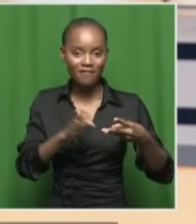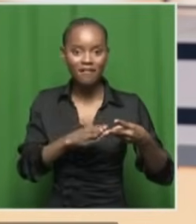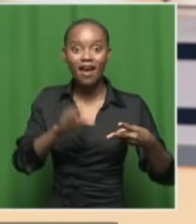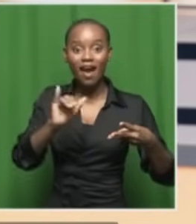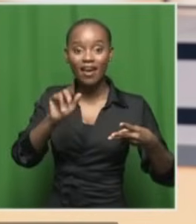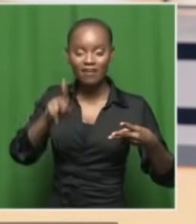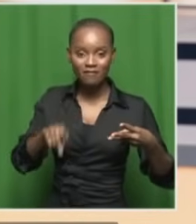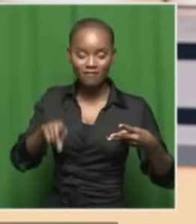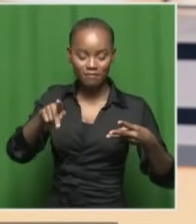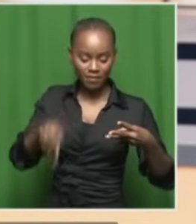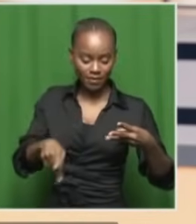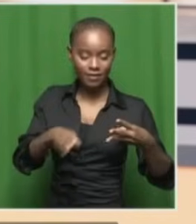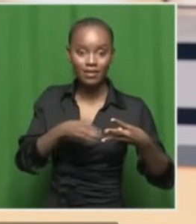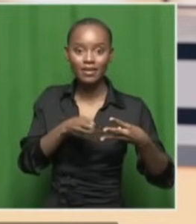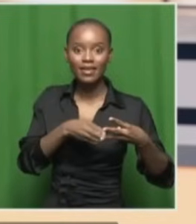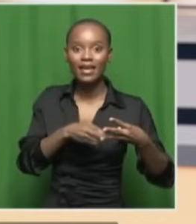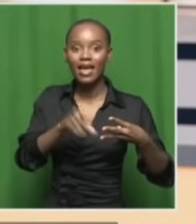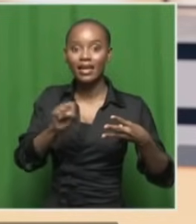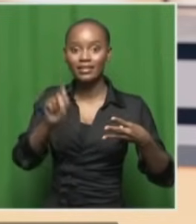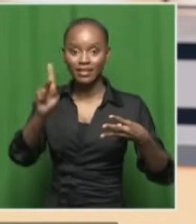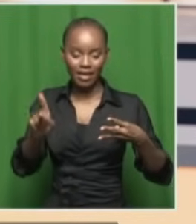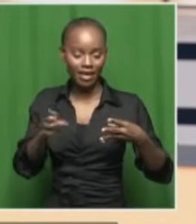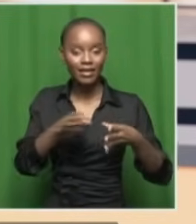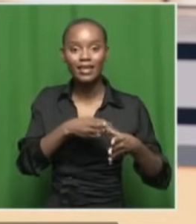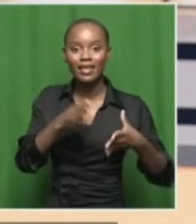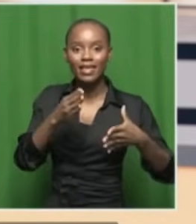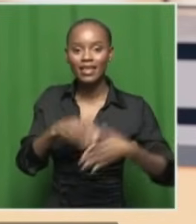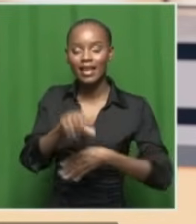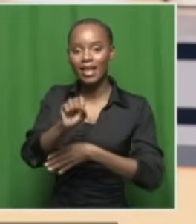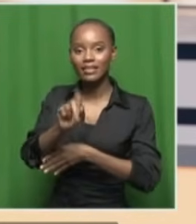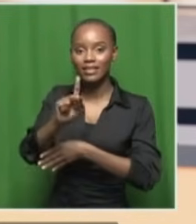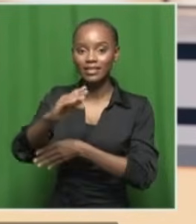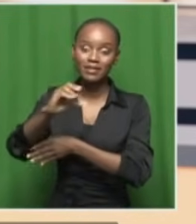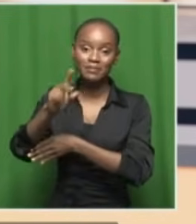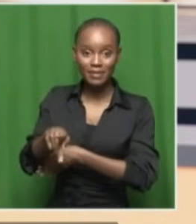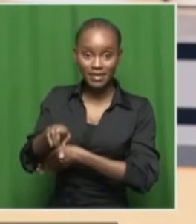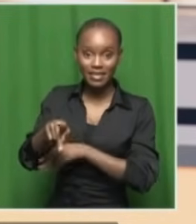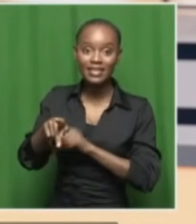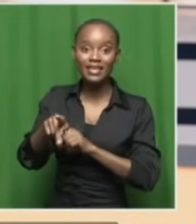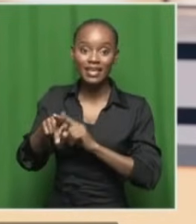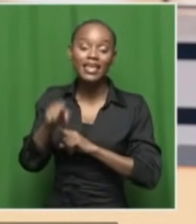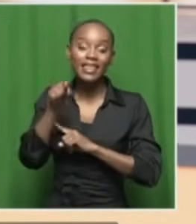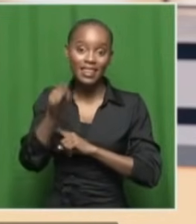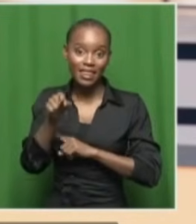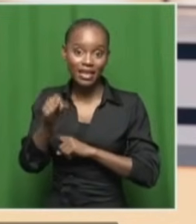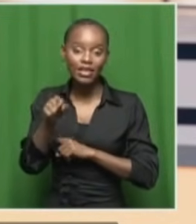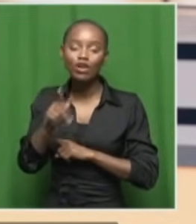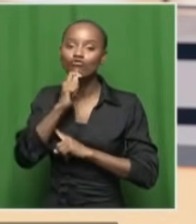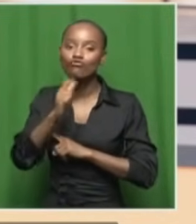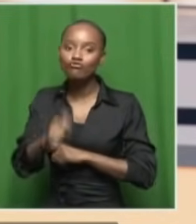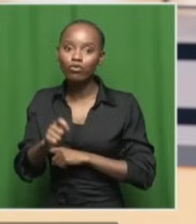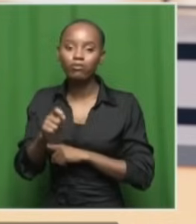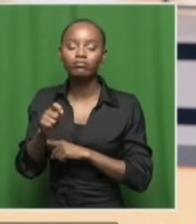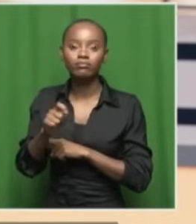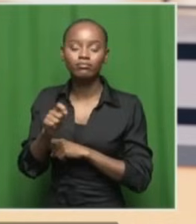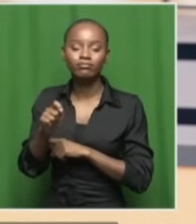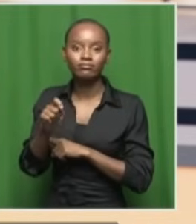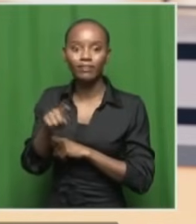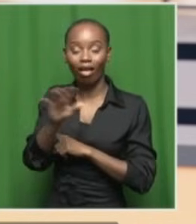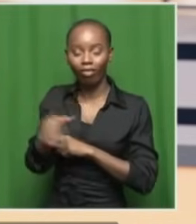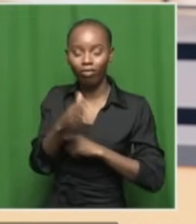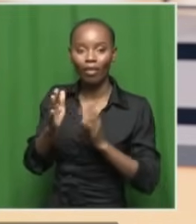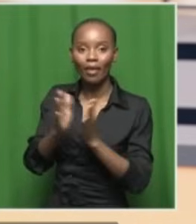the SK Party, SKCP Party, I should say, the Truth and Solidarity Movement, as well as MK.